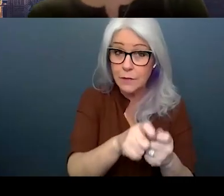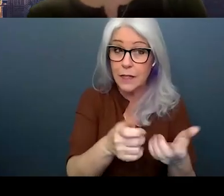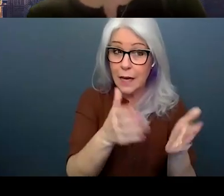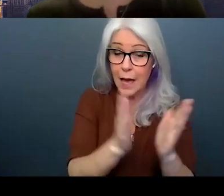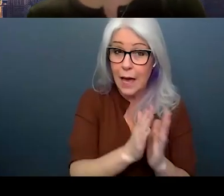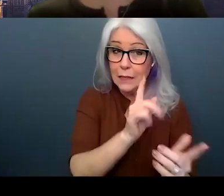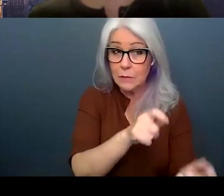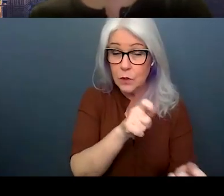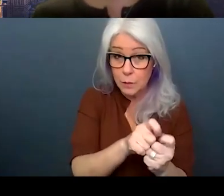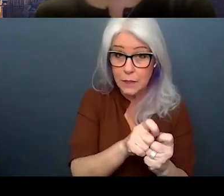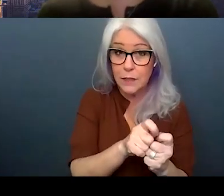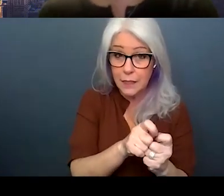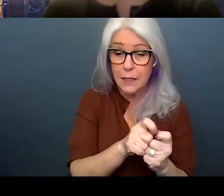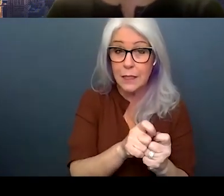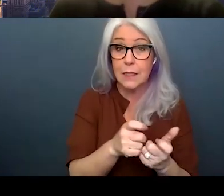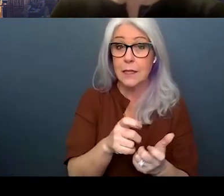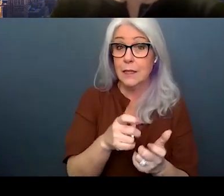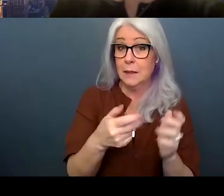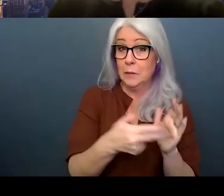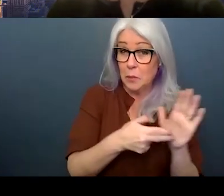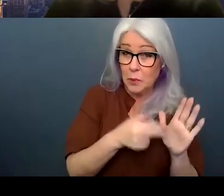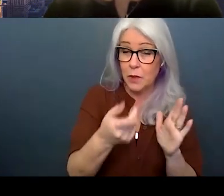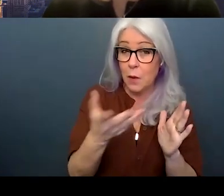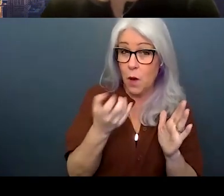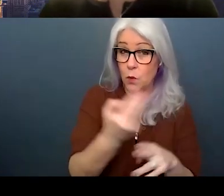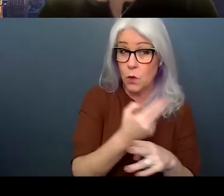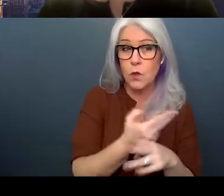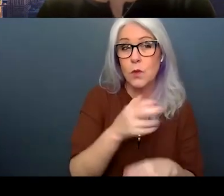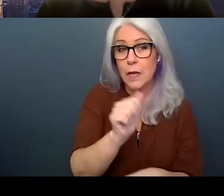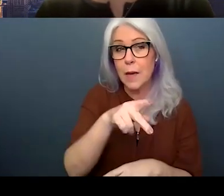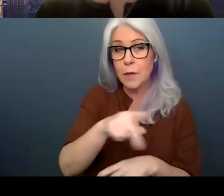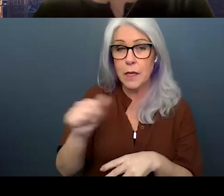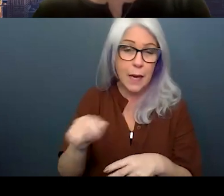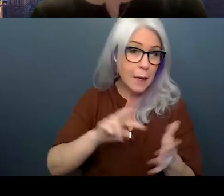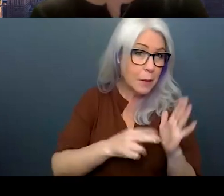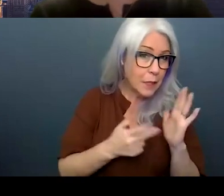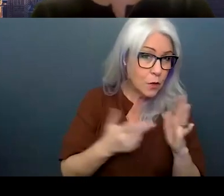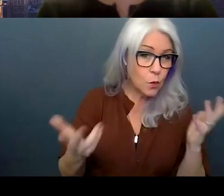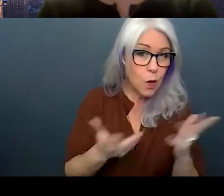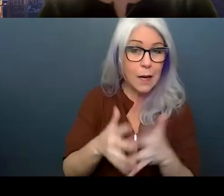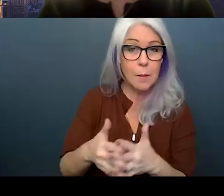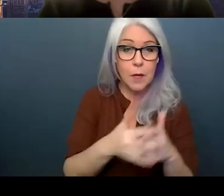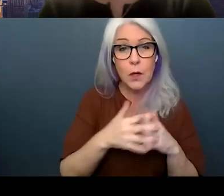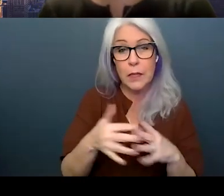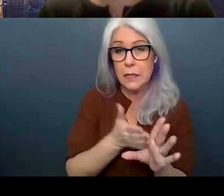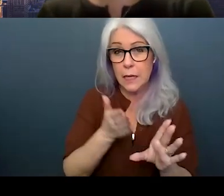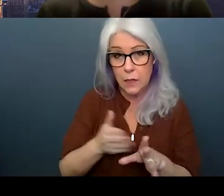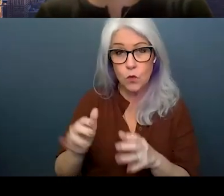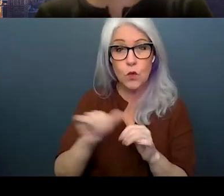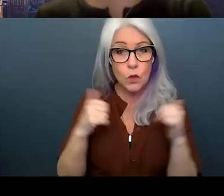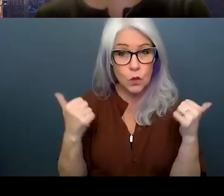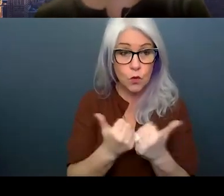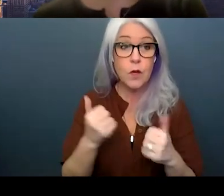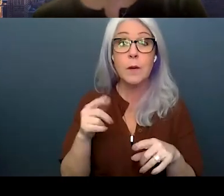you to use, please make sure to ask and clarify that. APA stands for the American Psychological Association, but